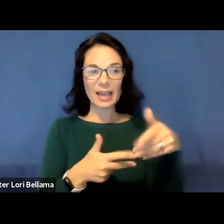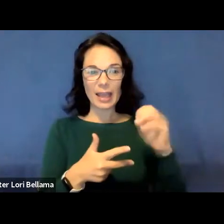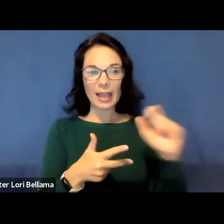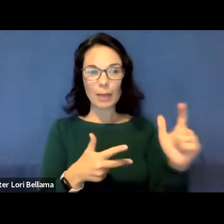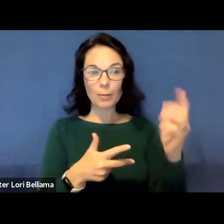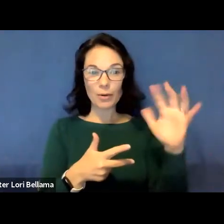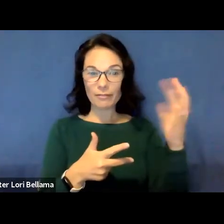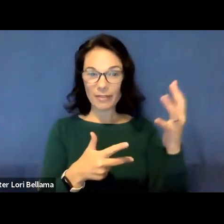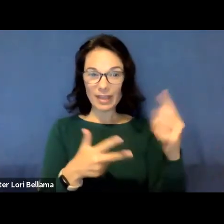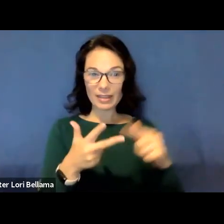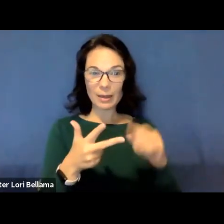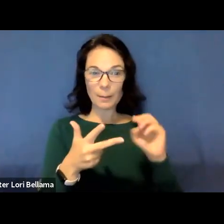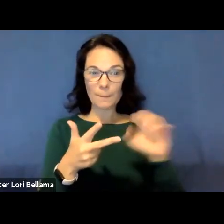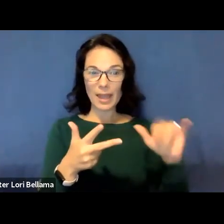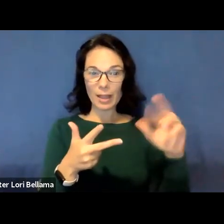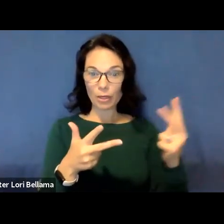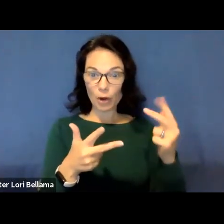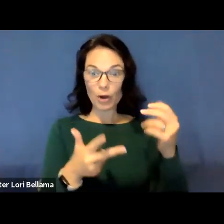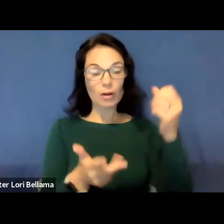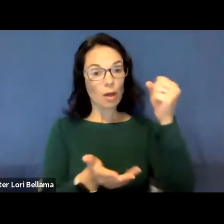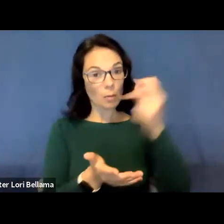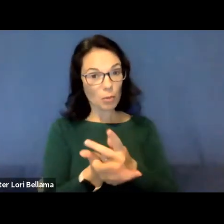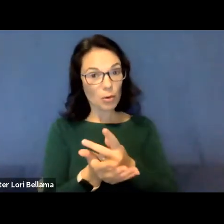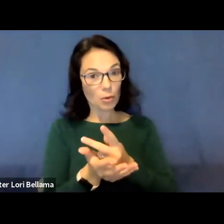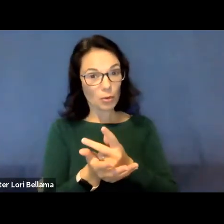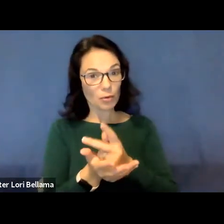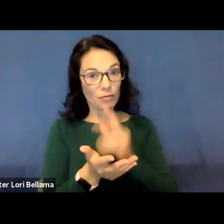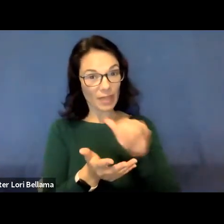type yes in the chat box.